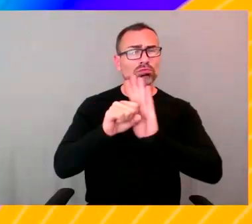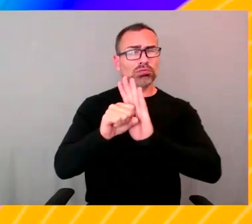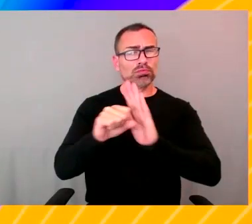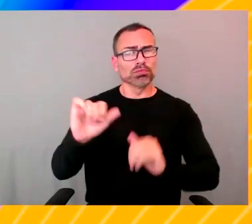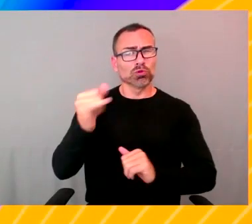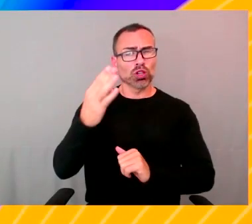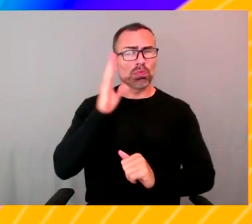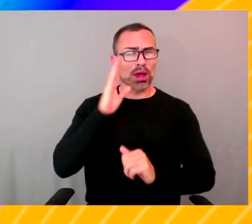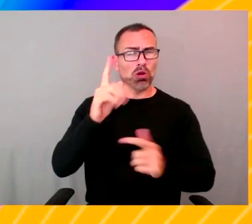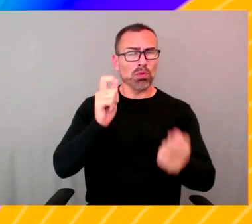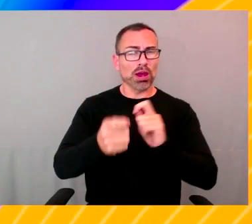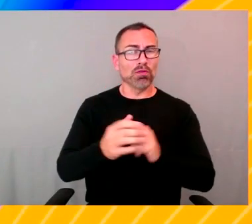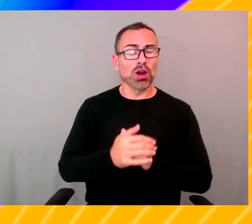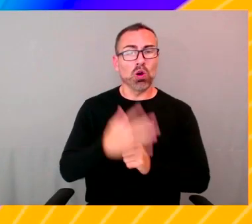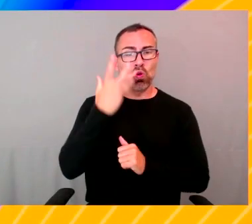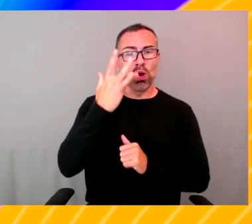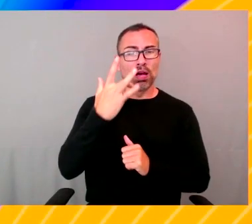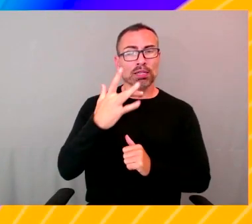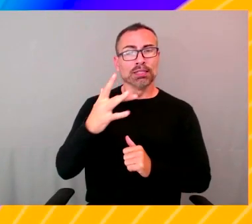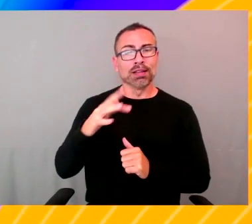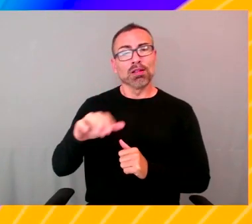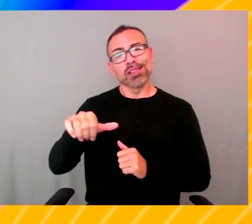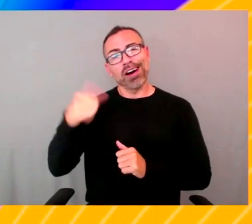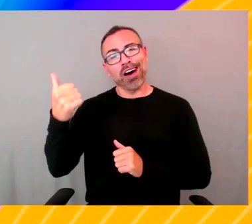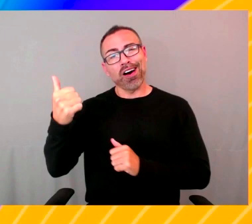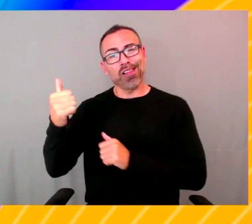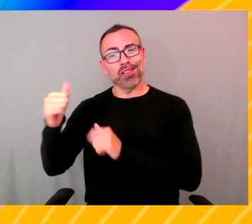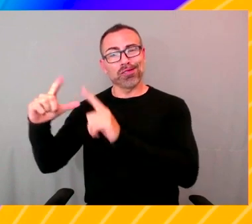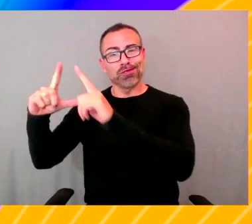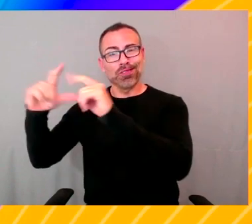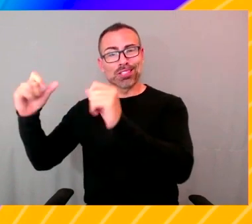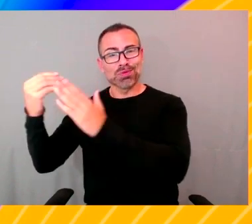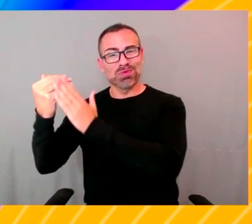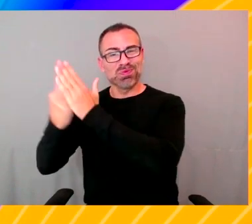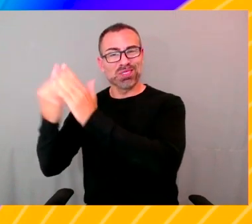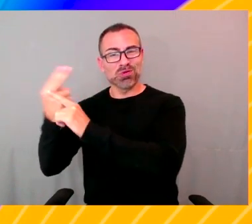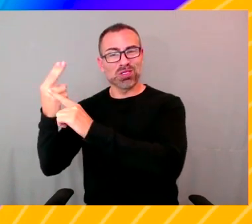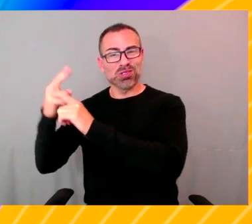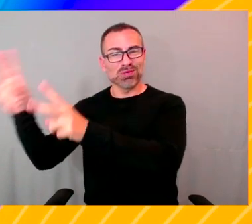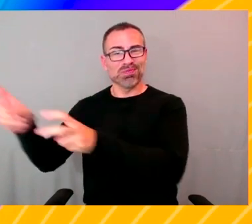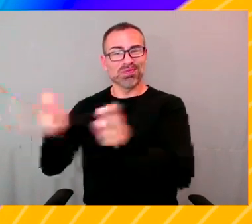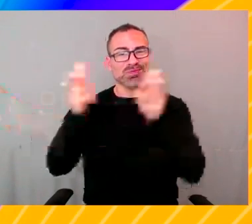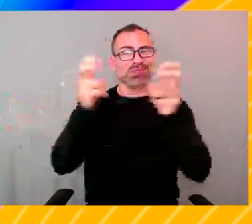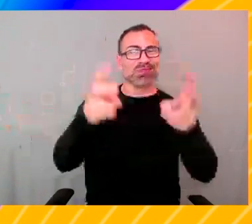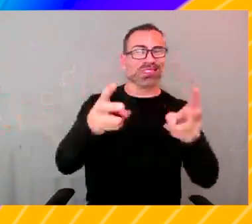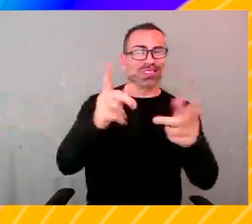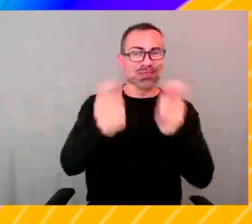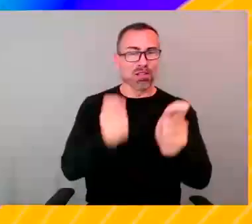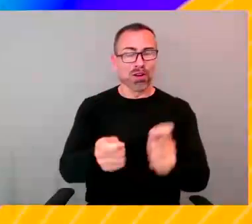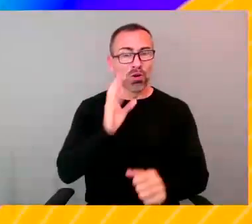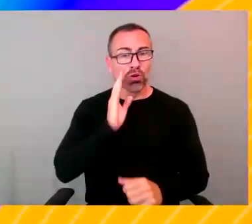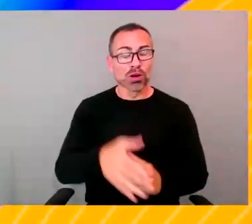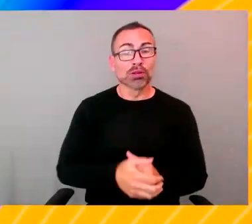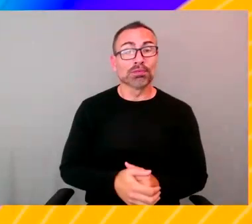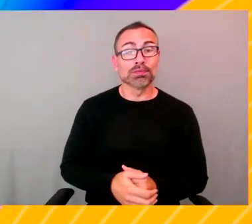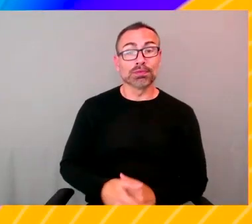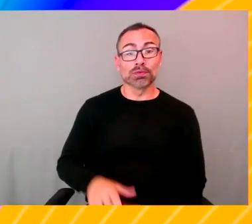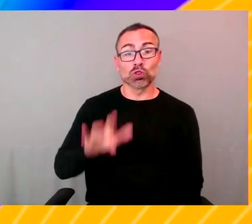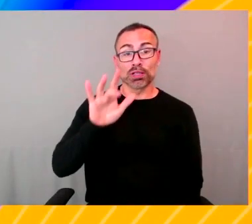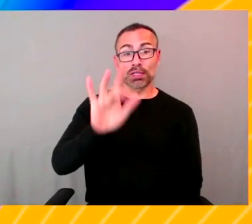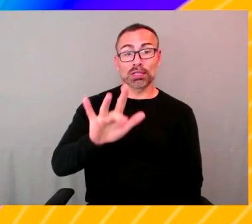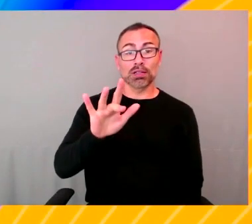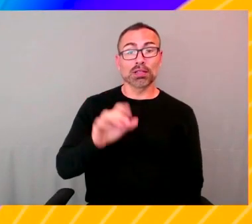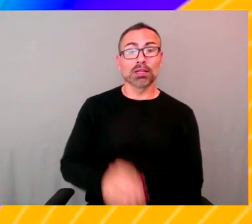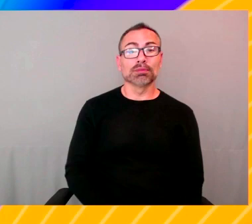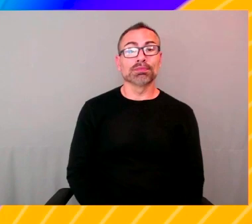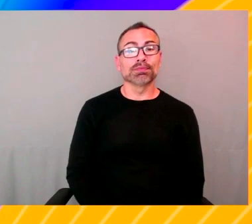recipe that we just looked at. So I'll click on that. And this is the visual interface in Glue